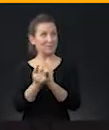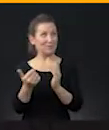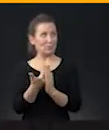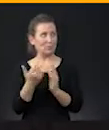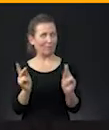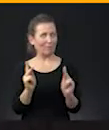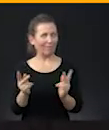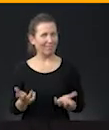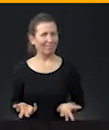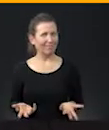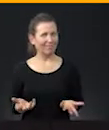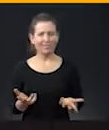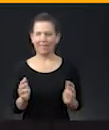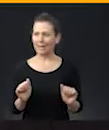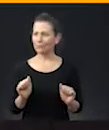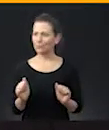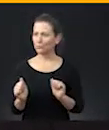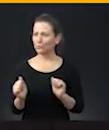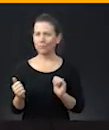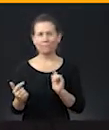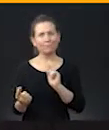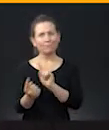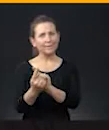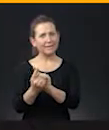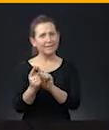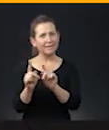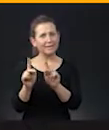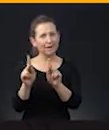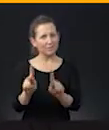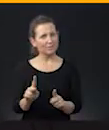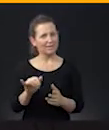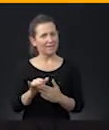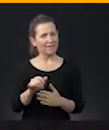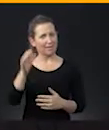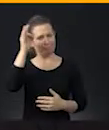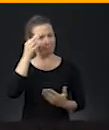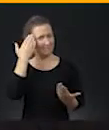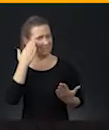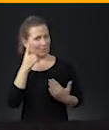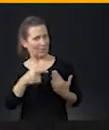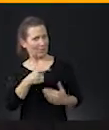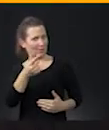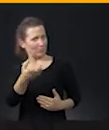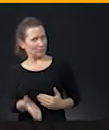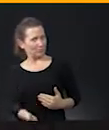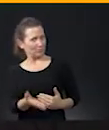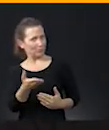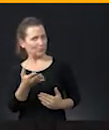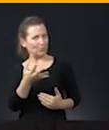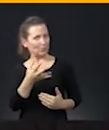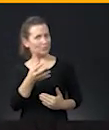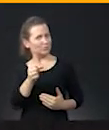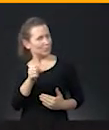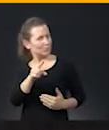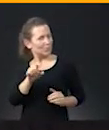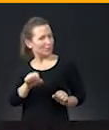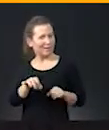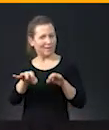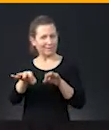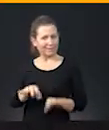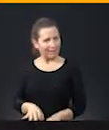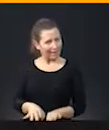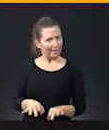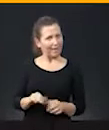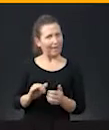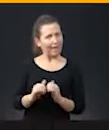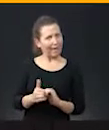Being able to meet someone who knows nothing about you and being able to explain to them why I'm